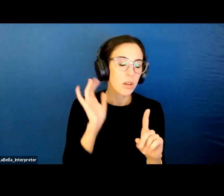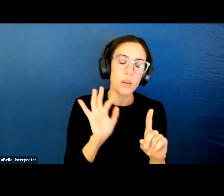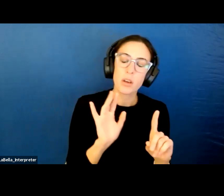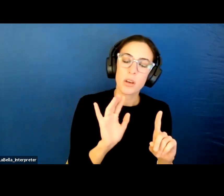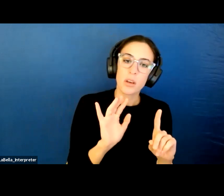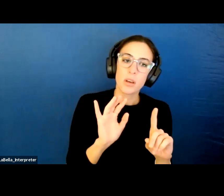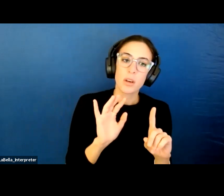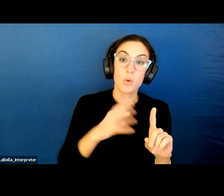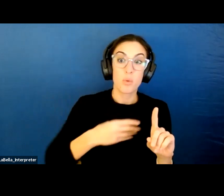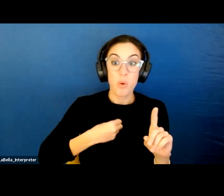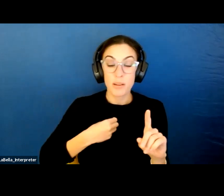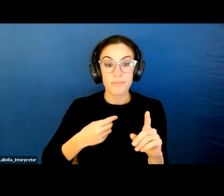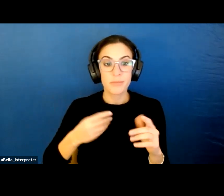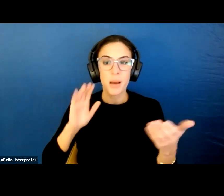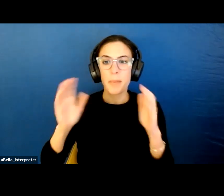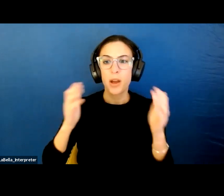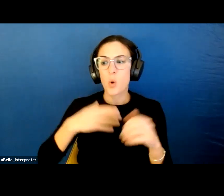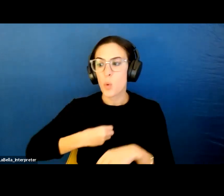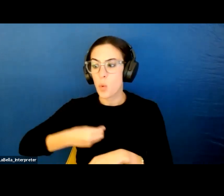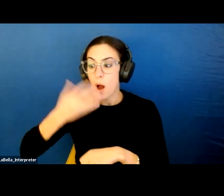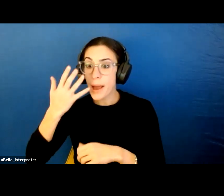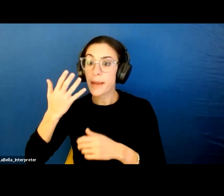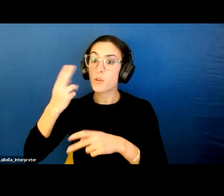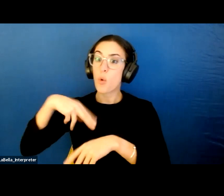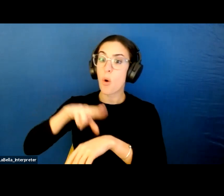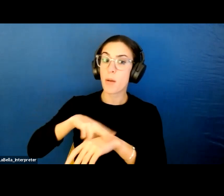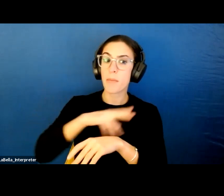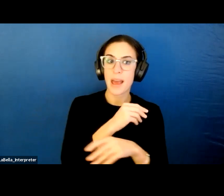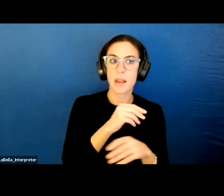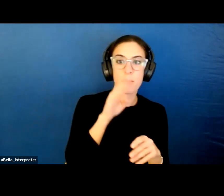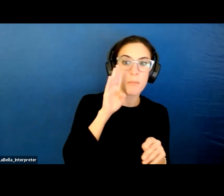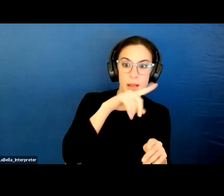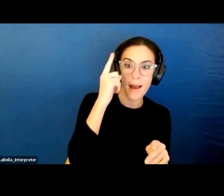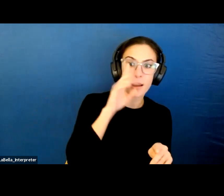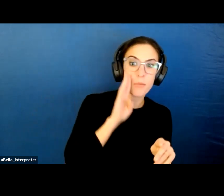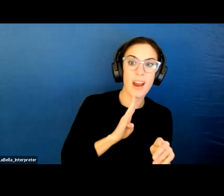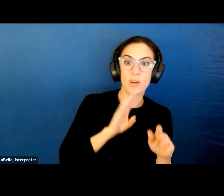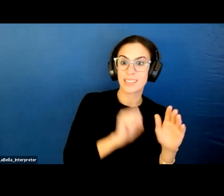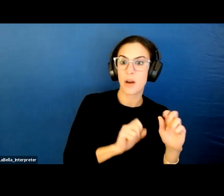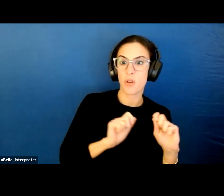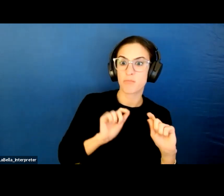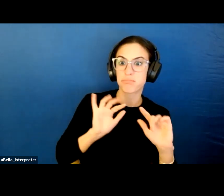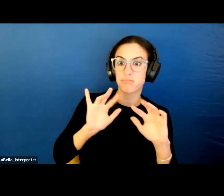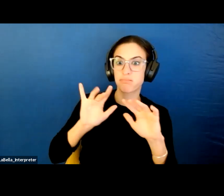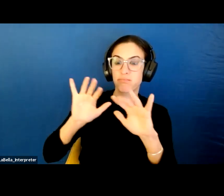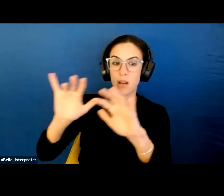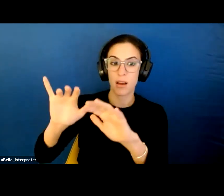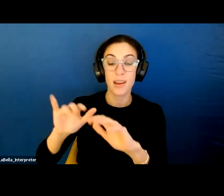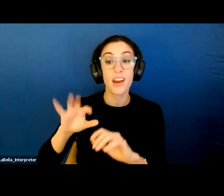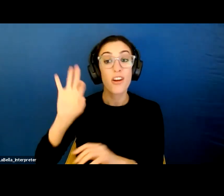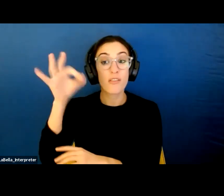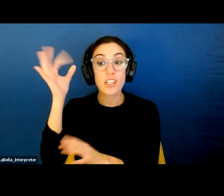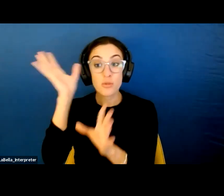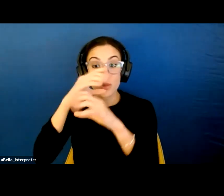a youthful, growing, and encroaching Black and brown South. For instance, French President Macron has